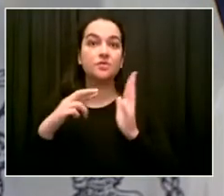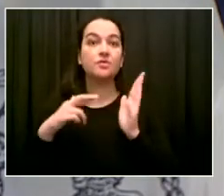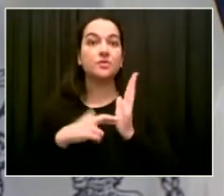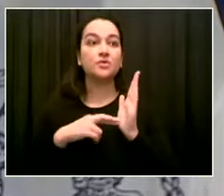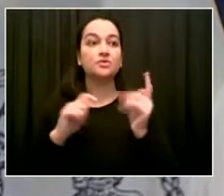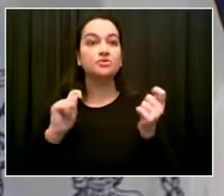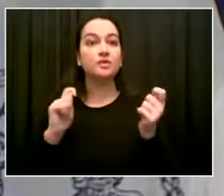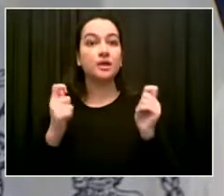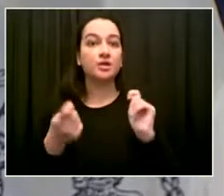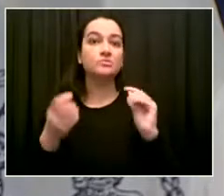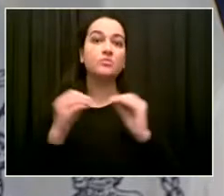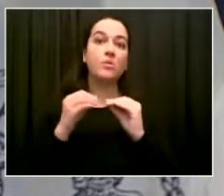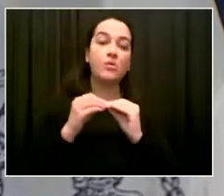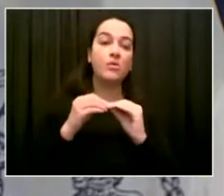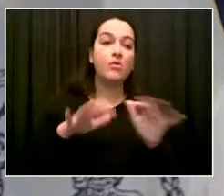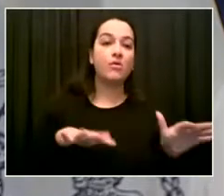most